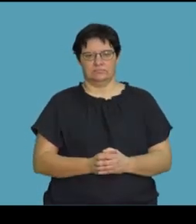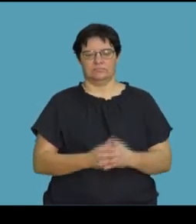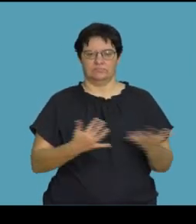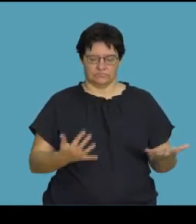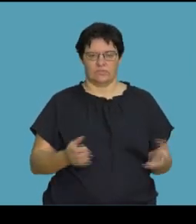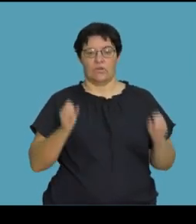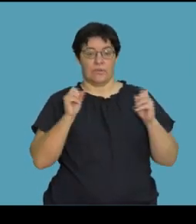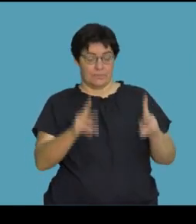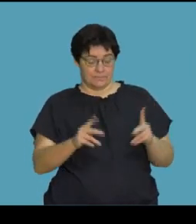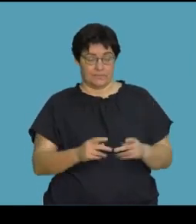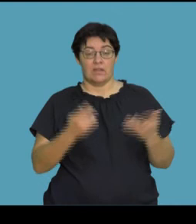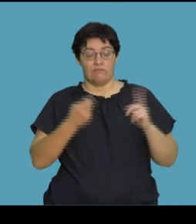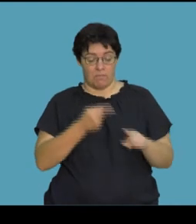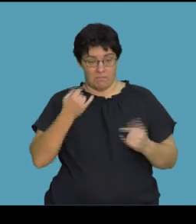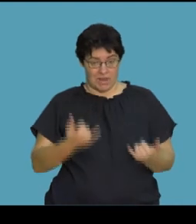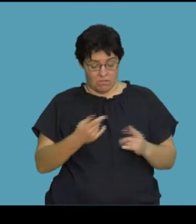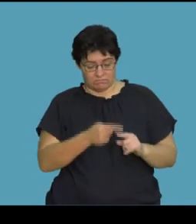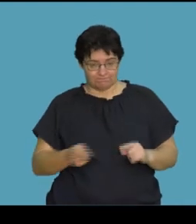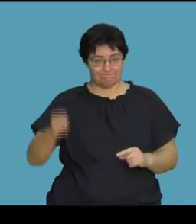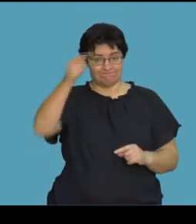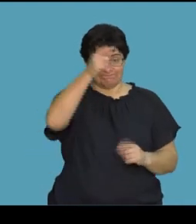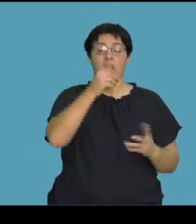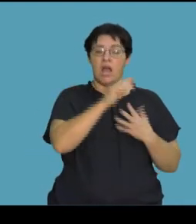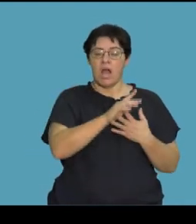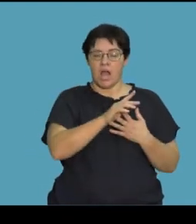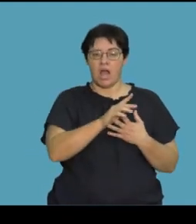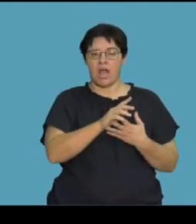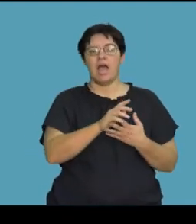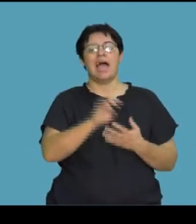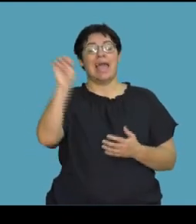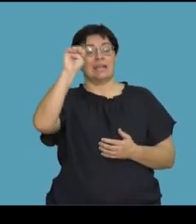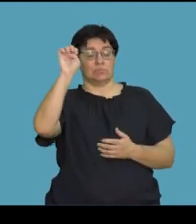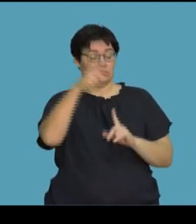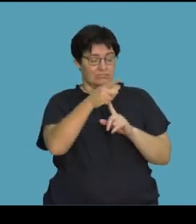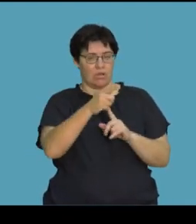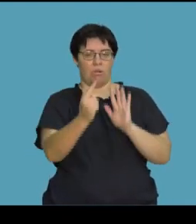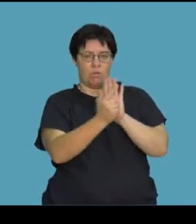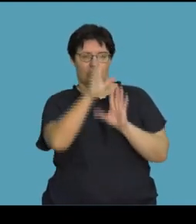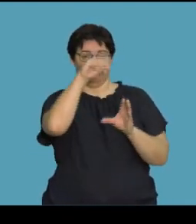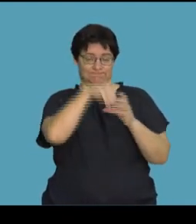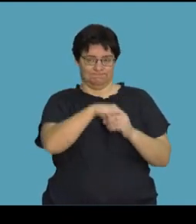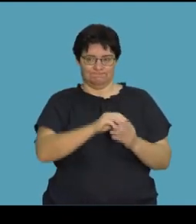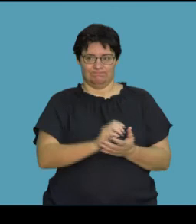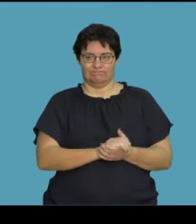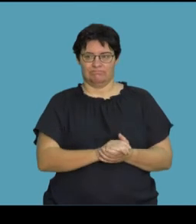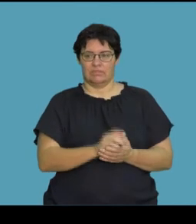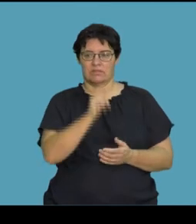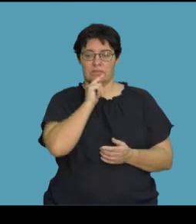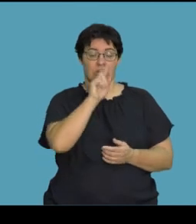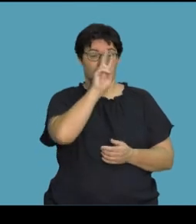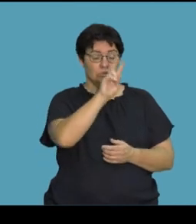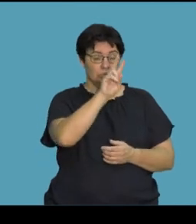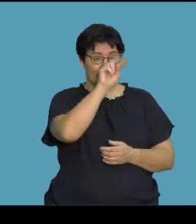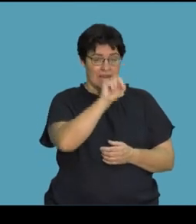All right, so from here you can then apply your laws of exponents, and by that I mean the